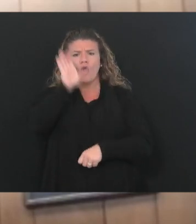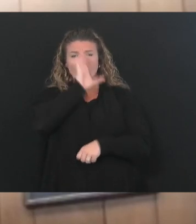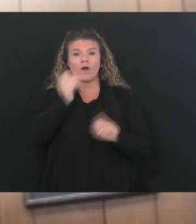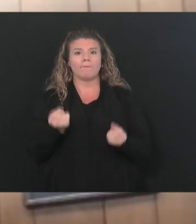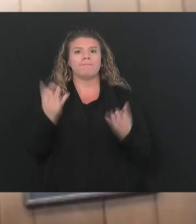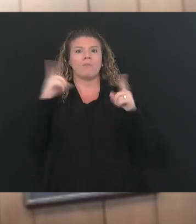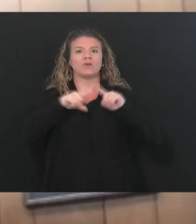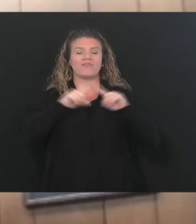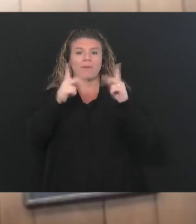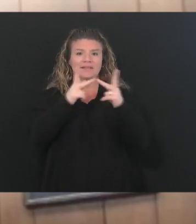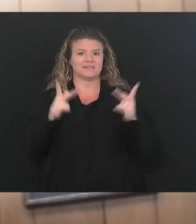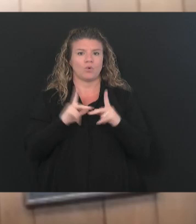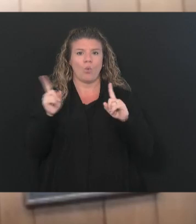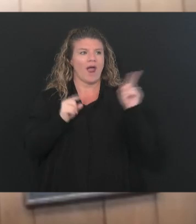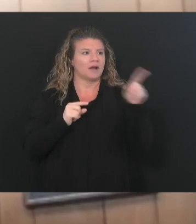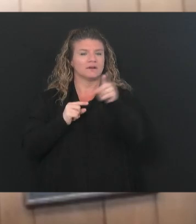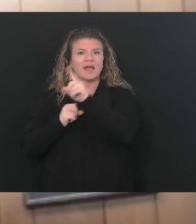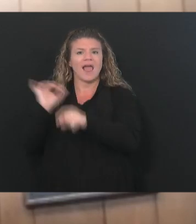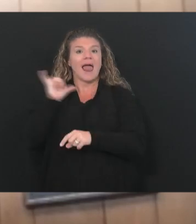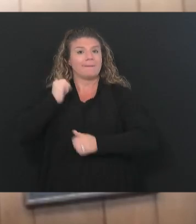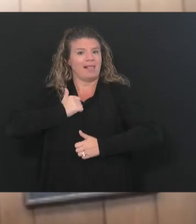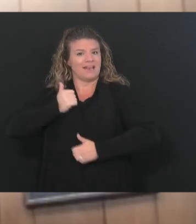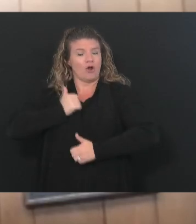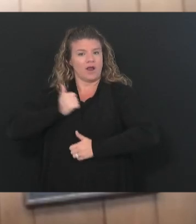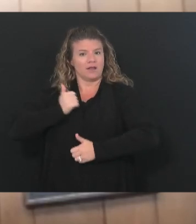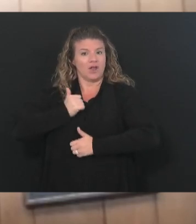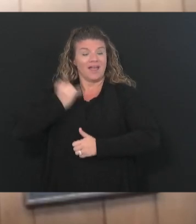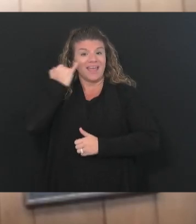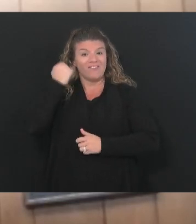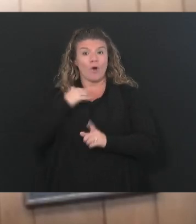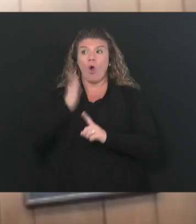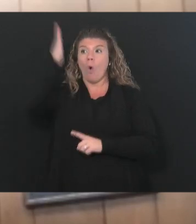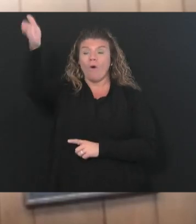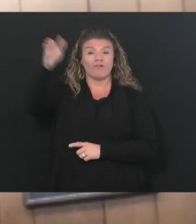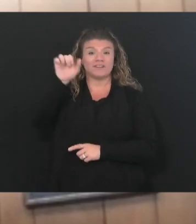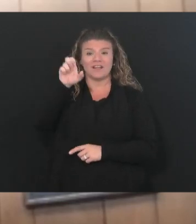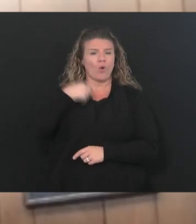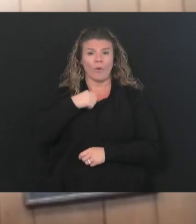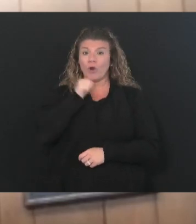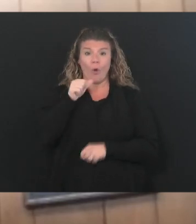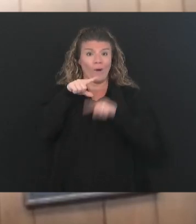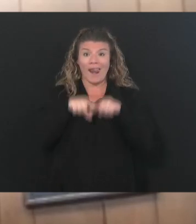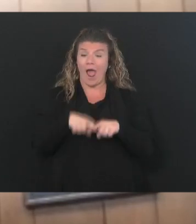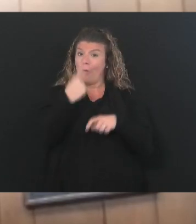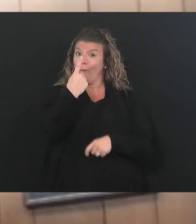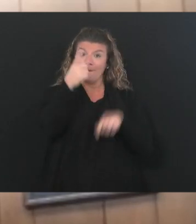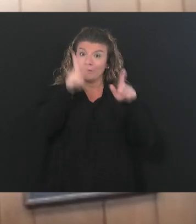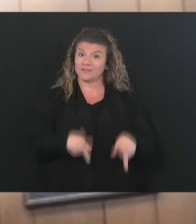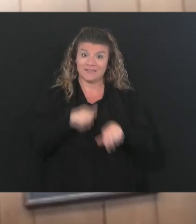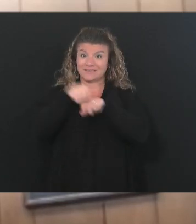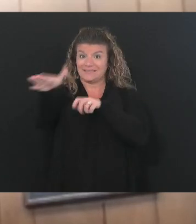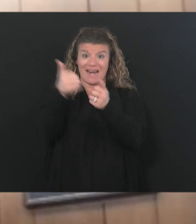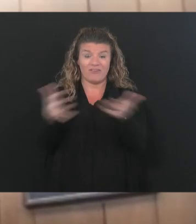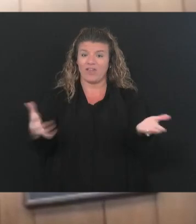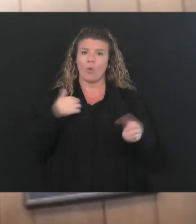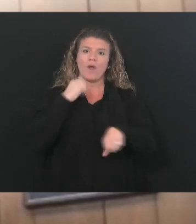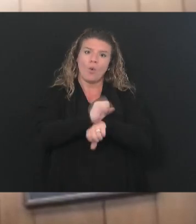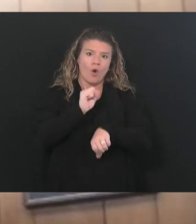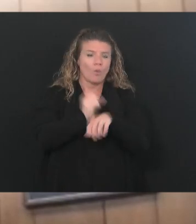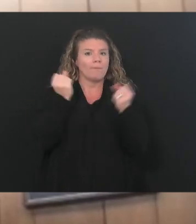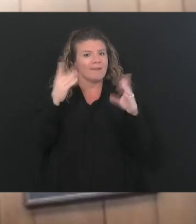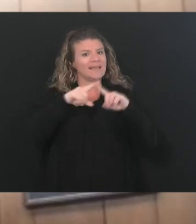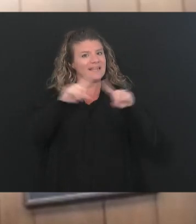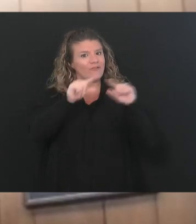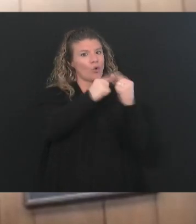supply. This is just like a military operation overseas. You don't rely on one supply stream. You work on multiple